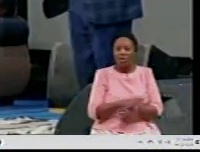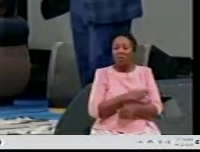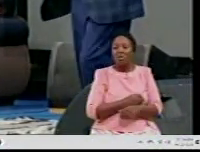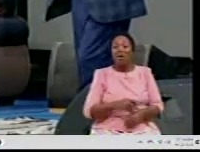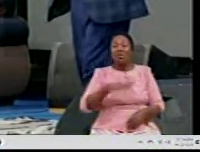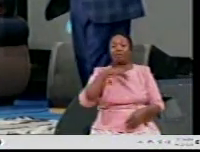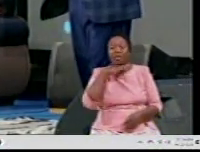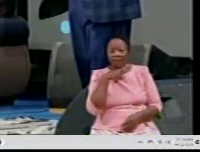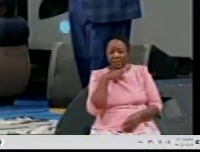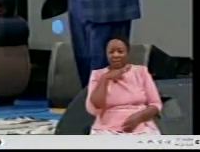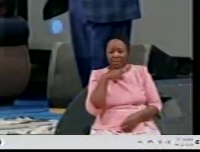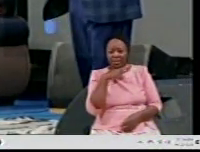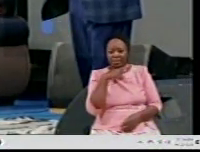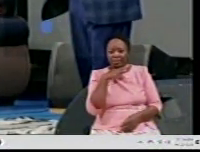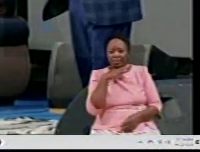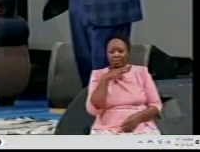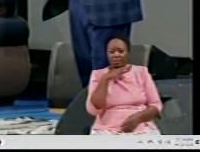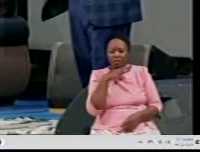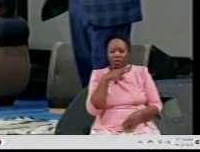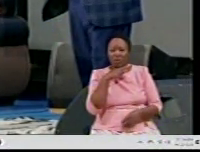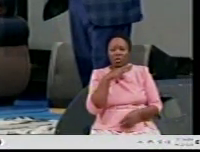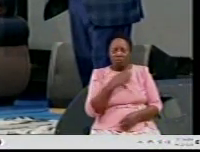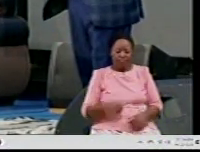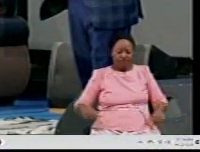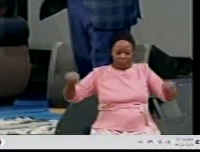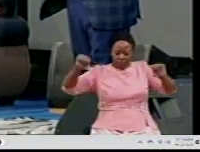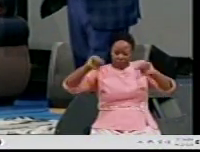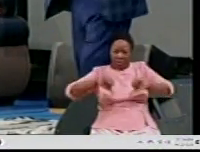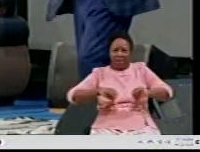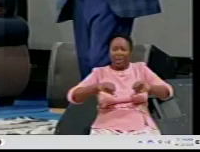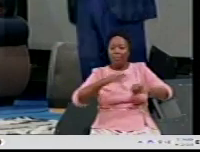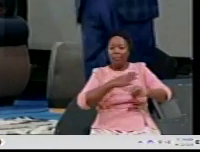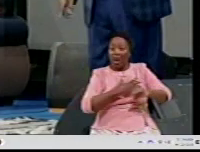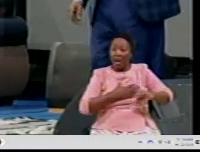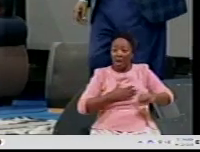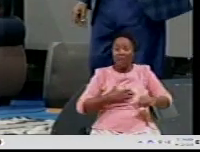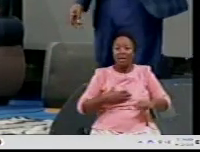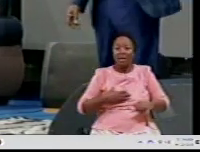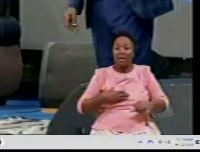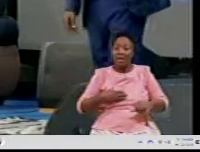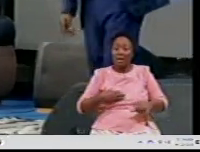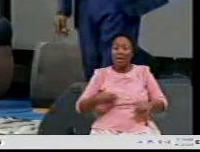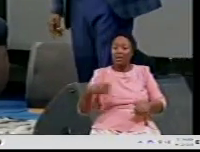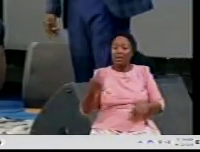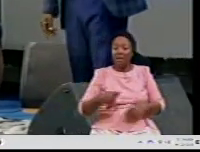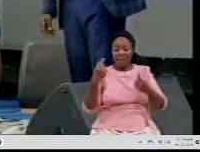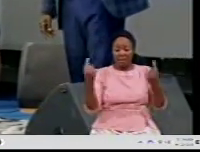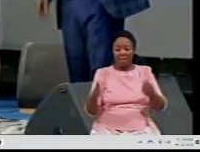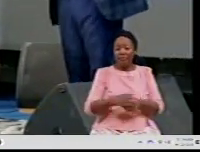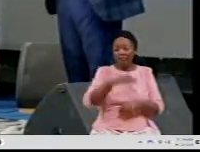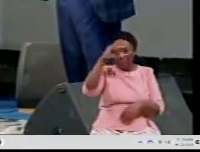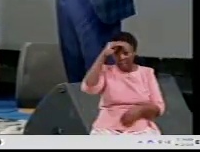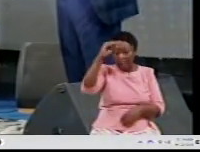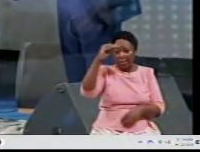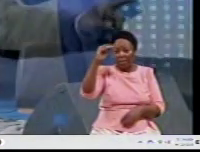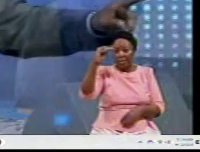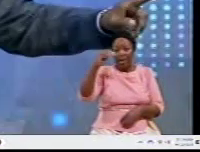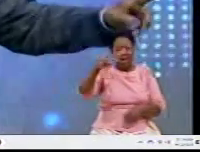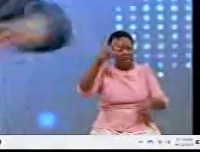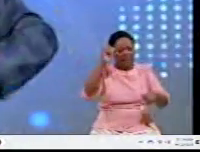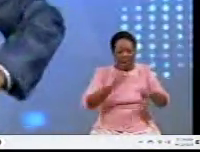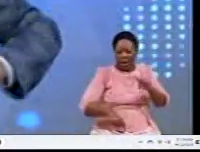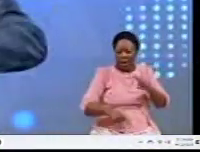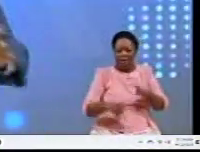defiled, doomed, and damned. And the sinful man cannot